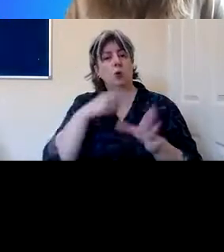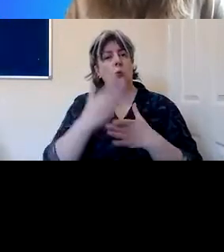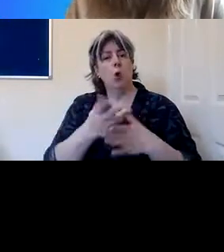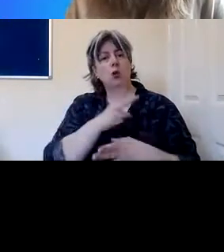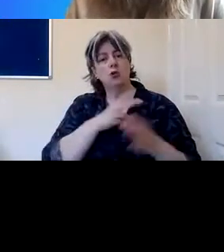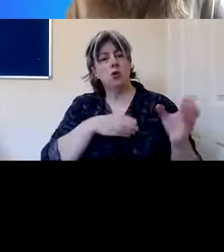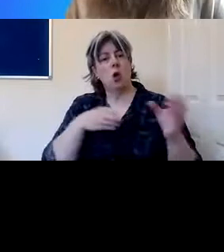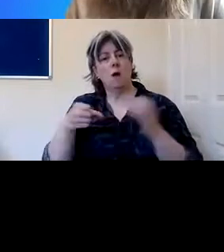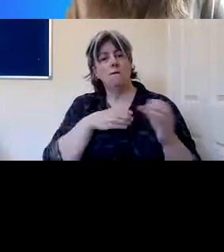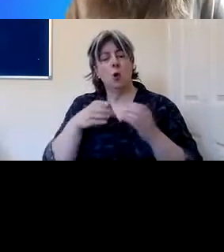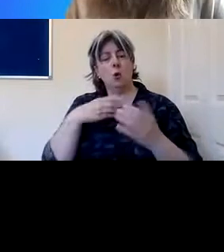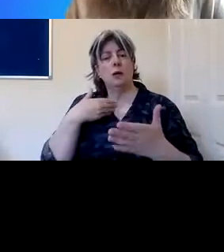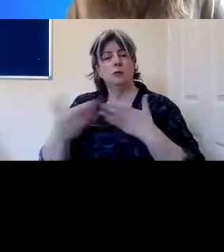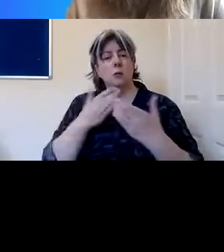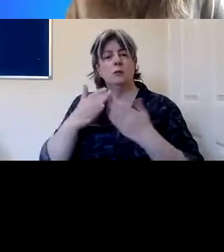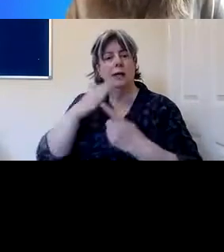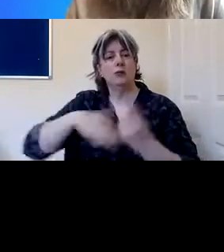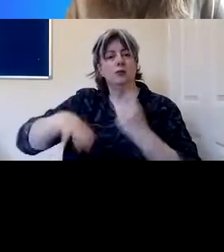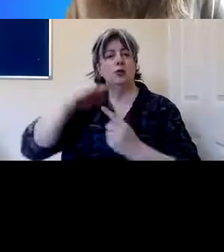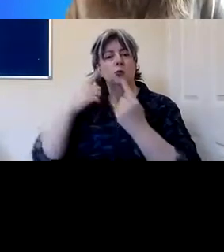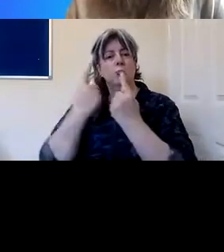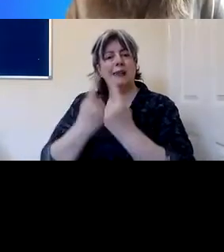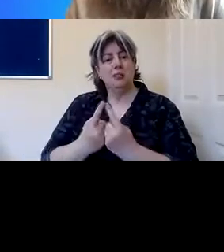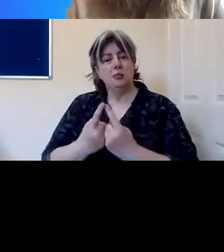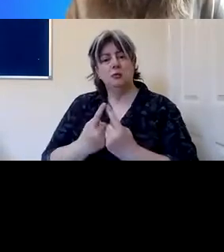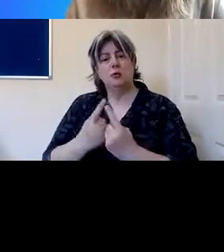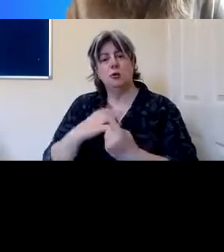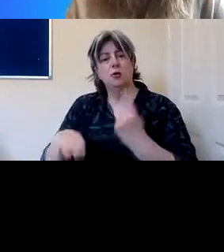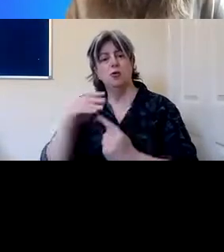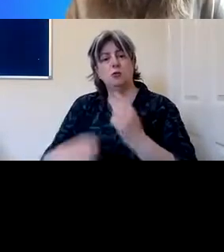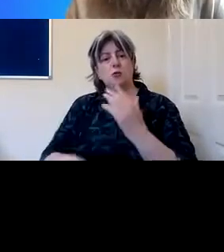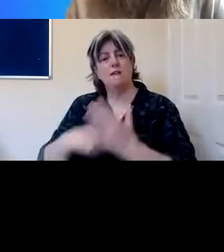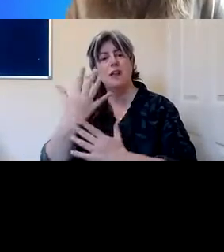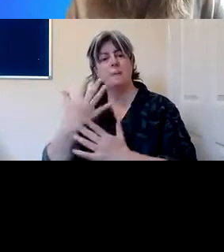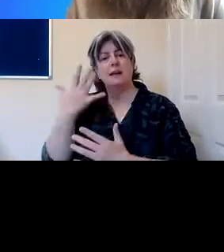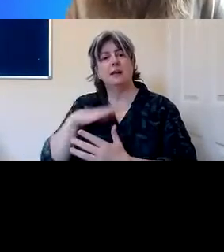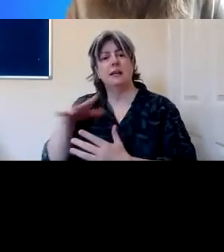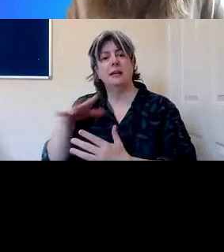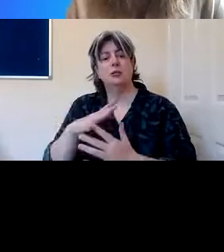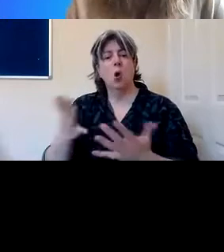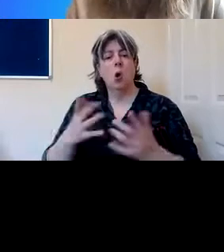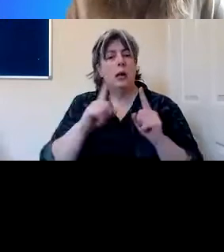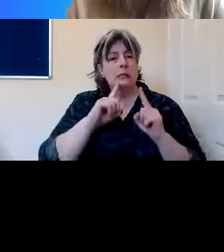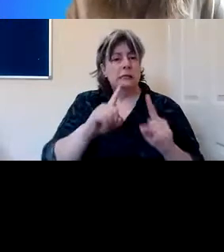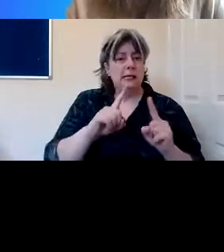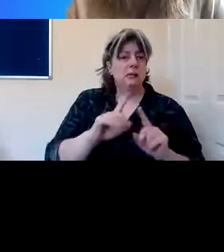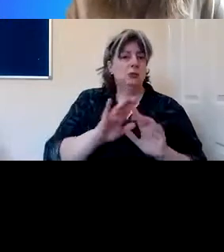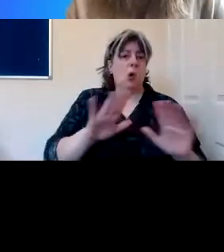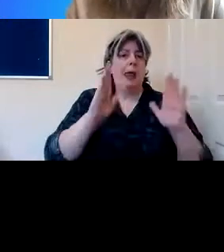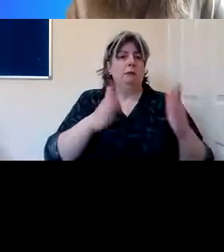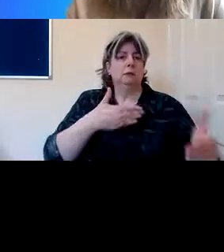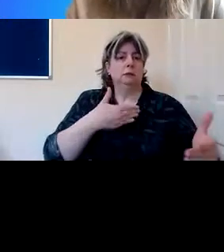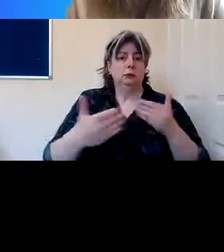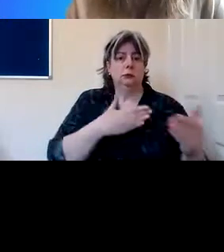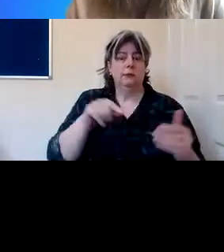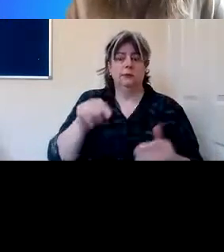deal with some of the social issues and some of the social developmental needs of children, so that teachers don't have to do all of that. And